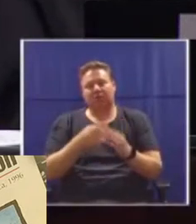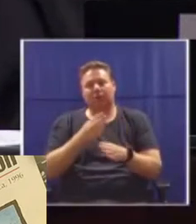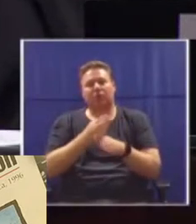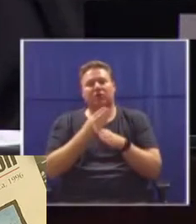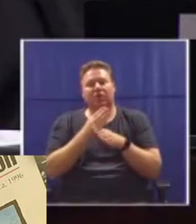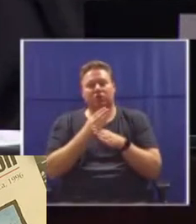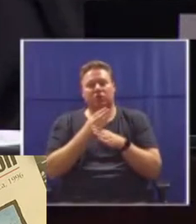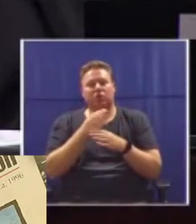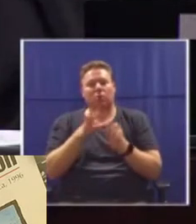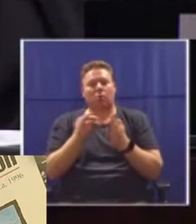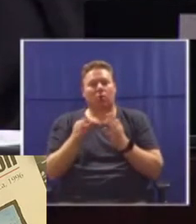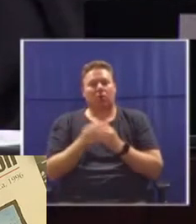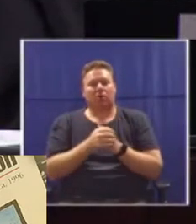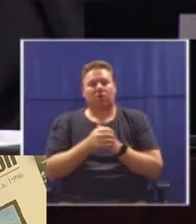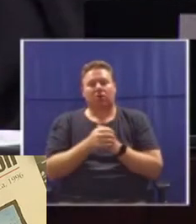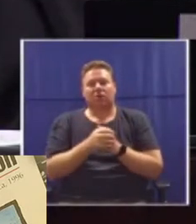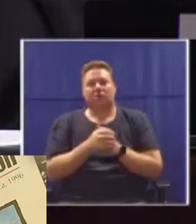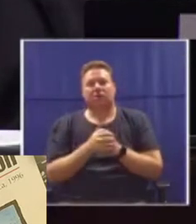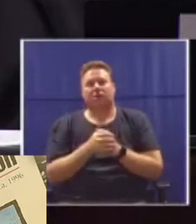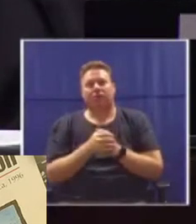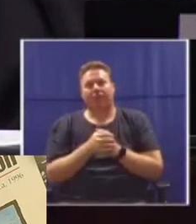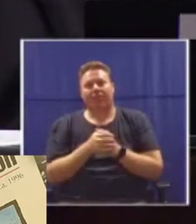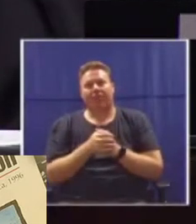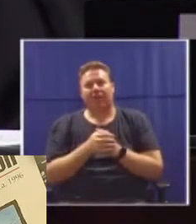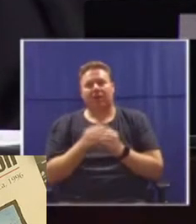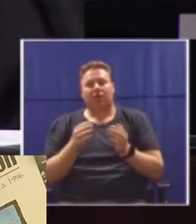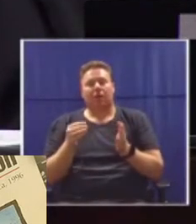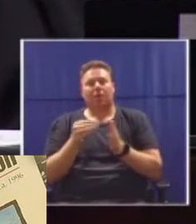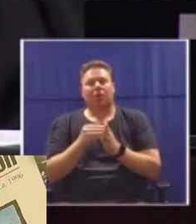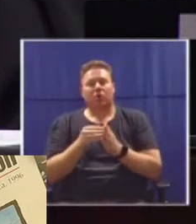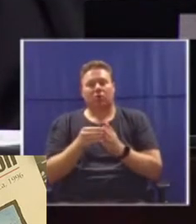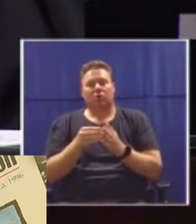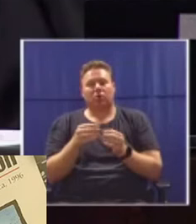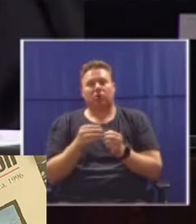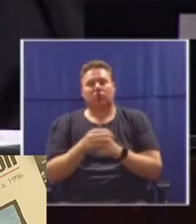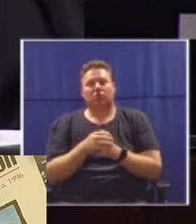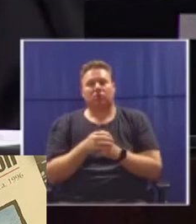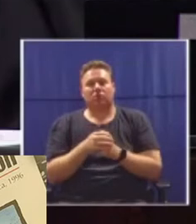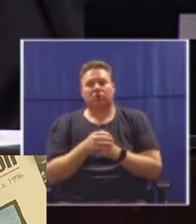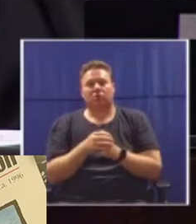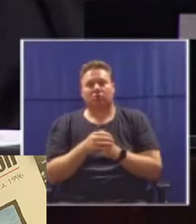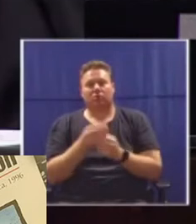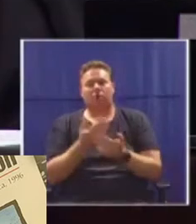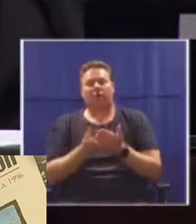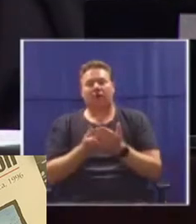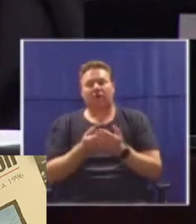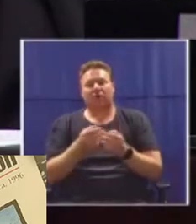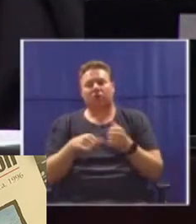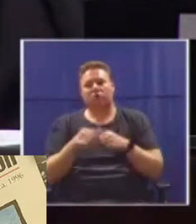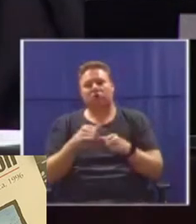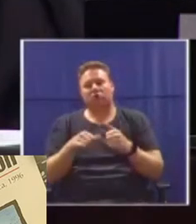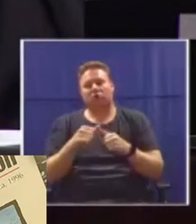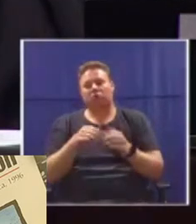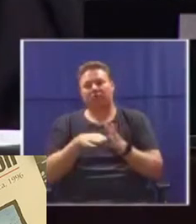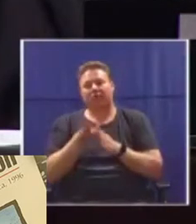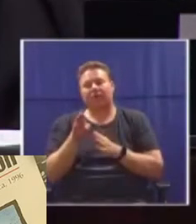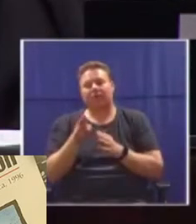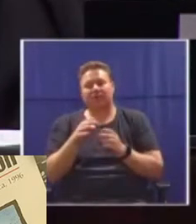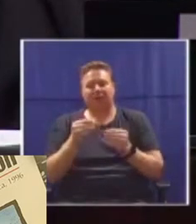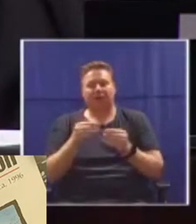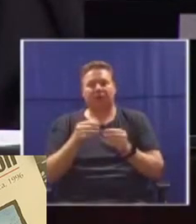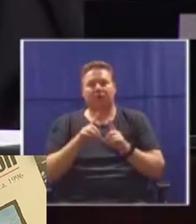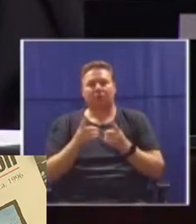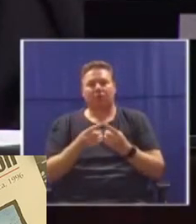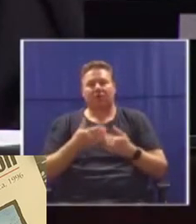order against acts of domestic violence and imposes obligations on functionaries in the Department of Health and Social Development to provide